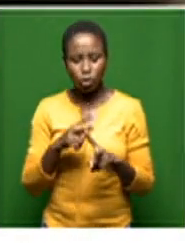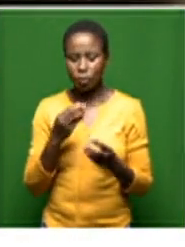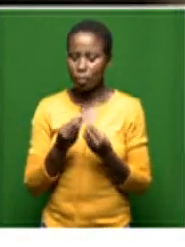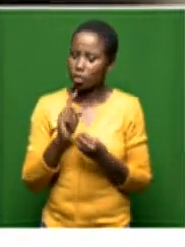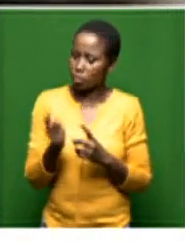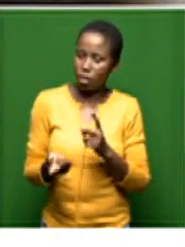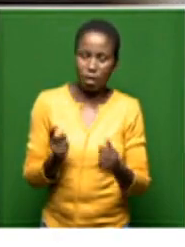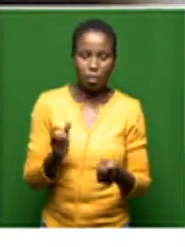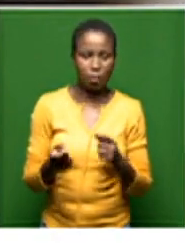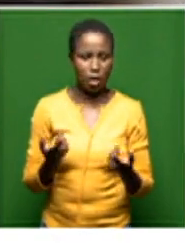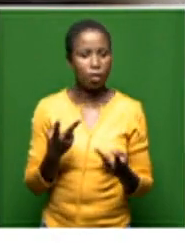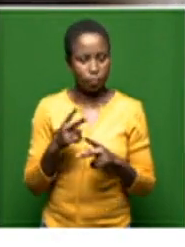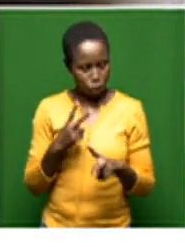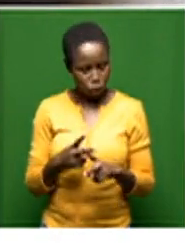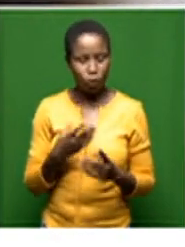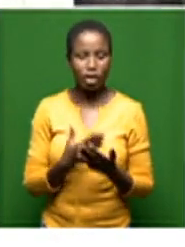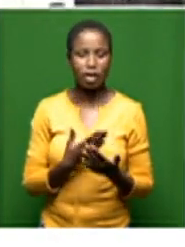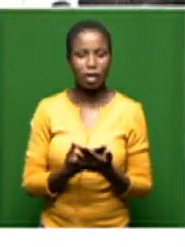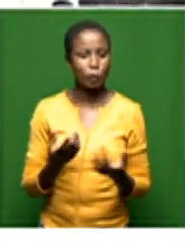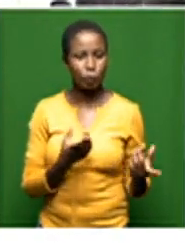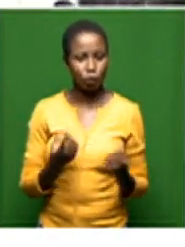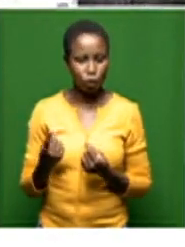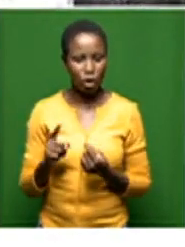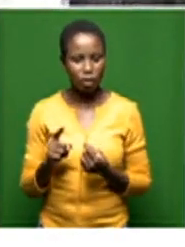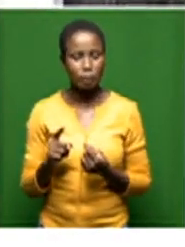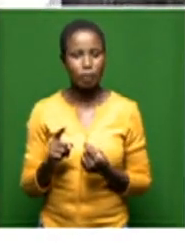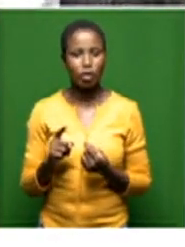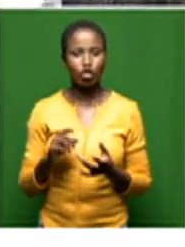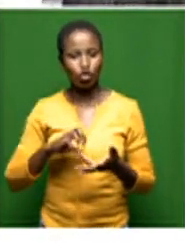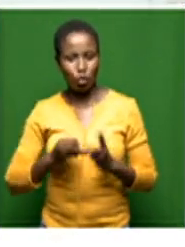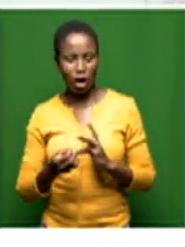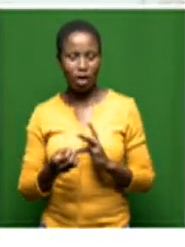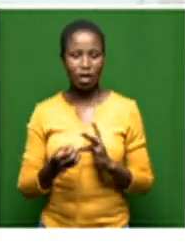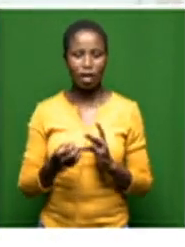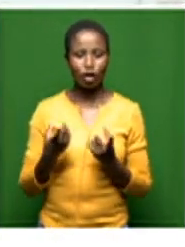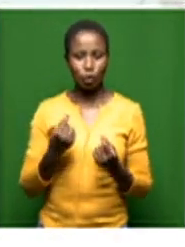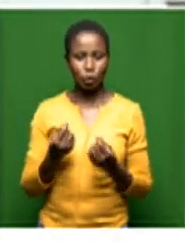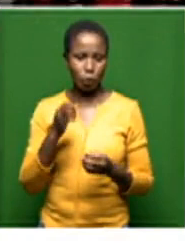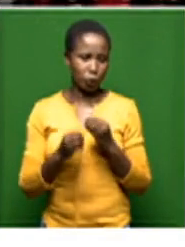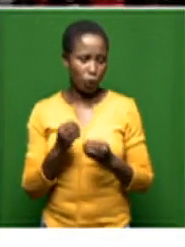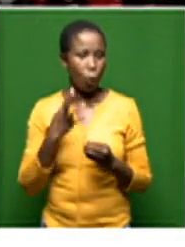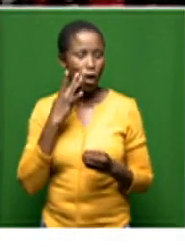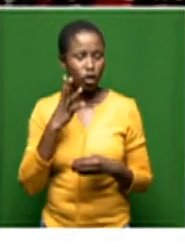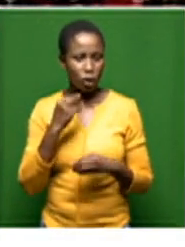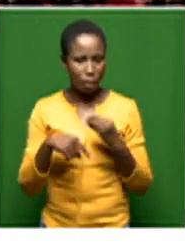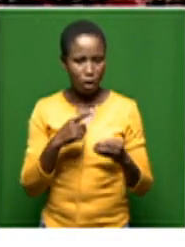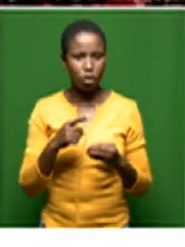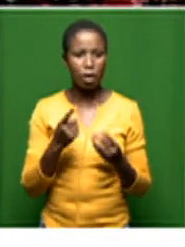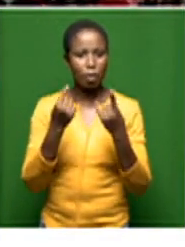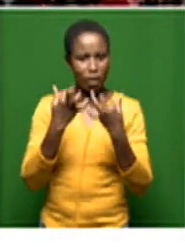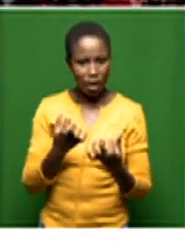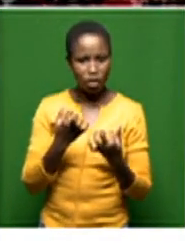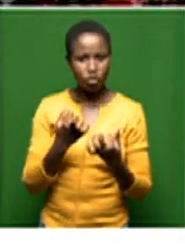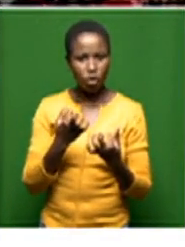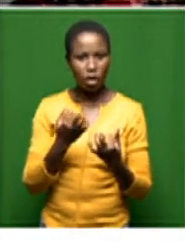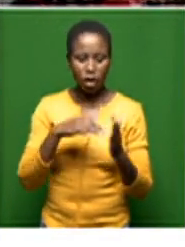are able also to downplay prices when we talk about illicit financial flow out